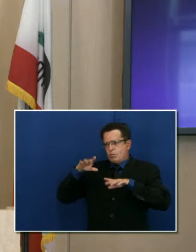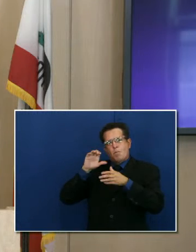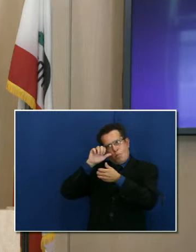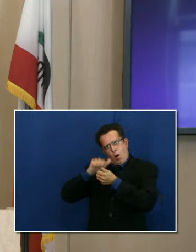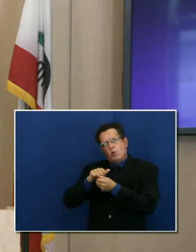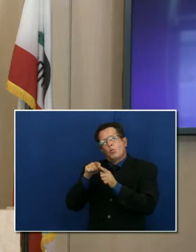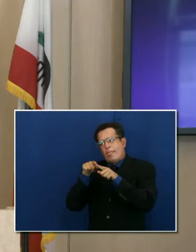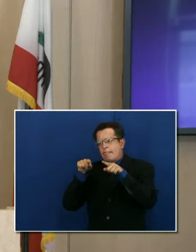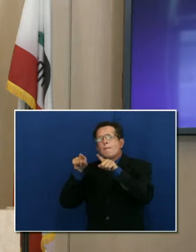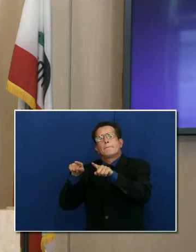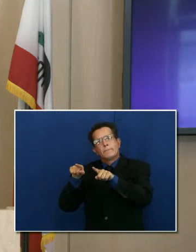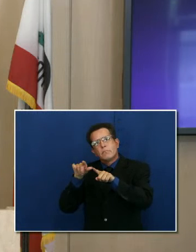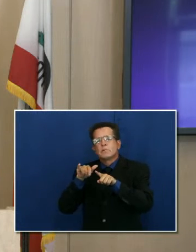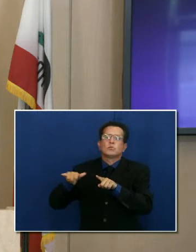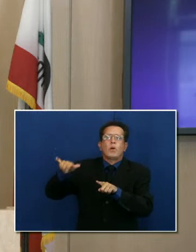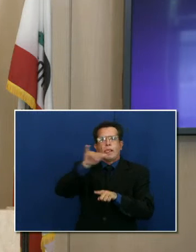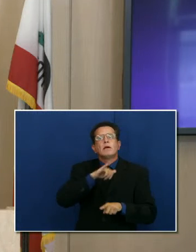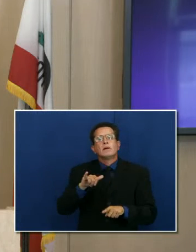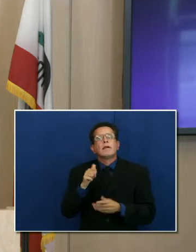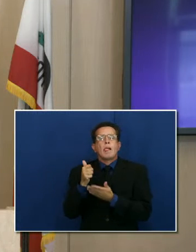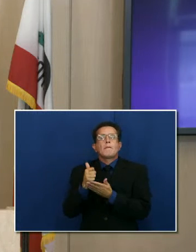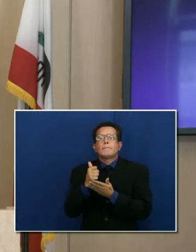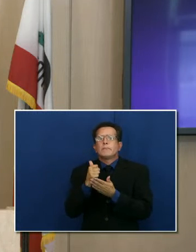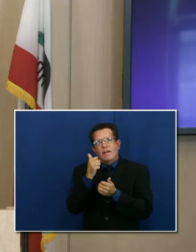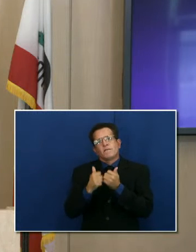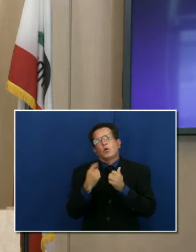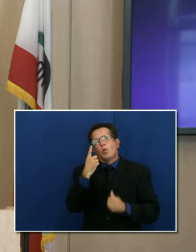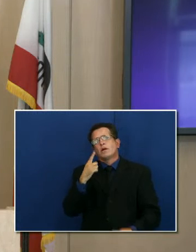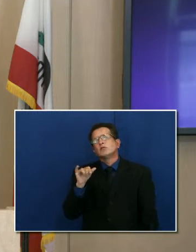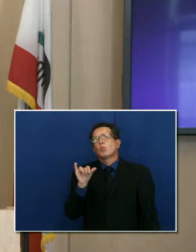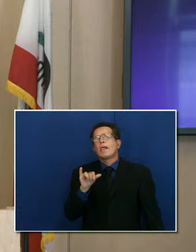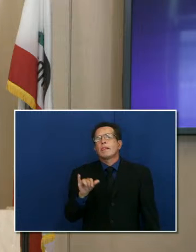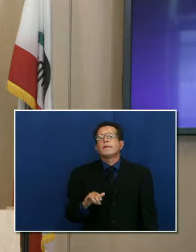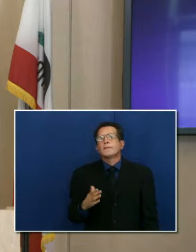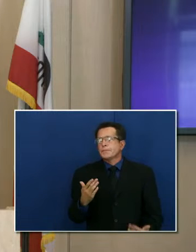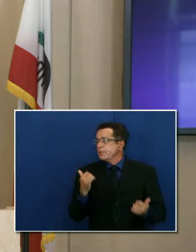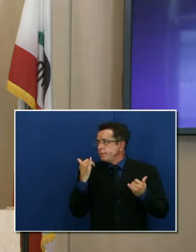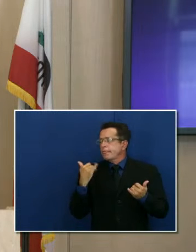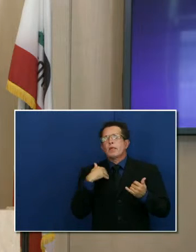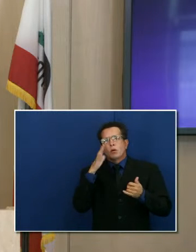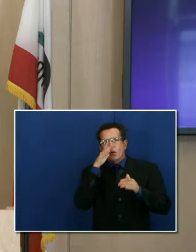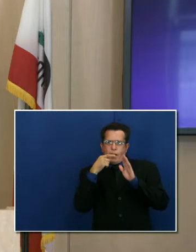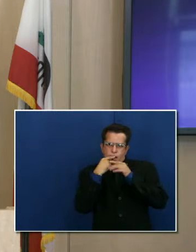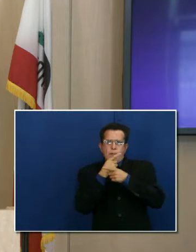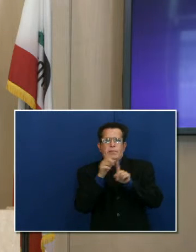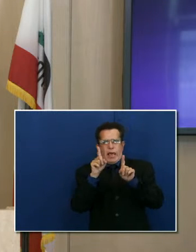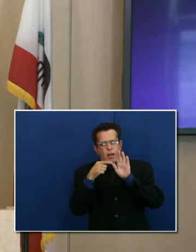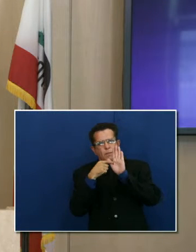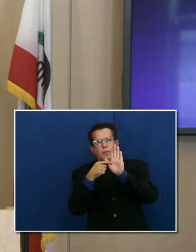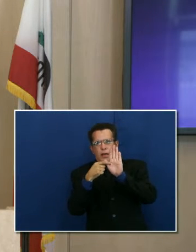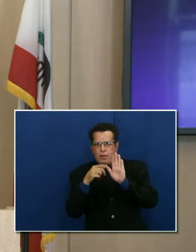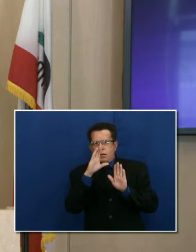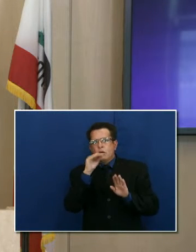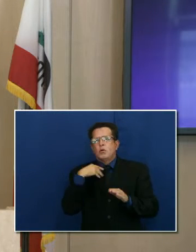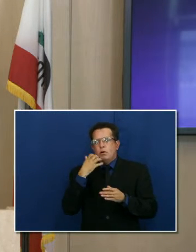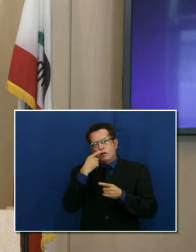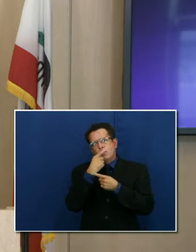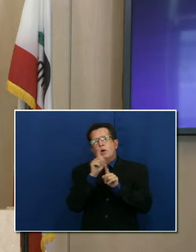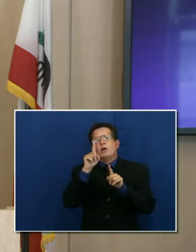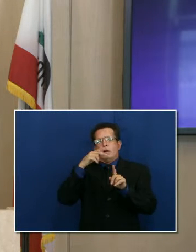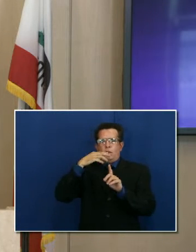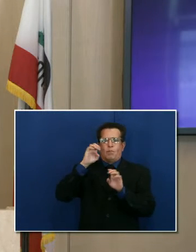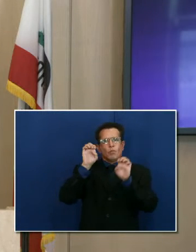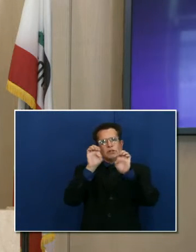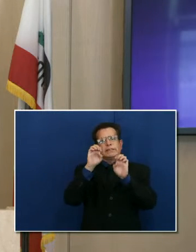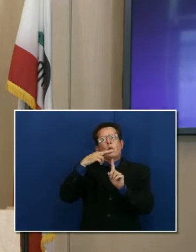with us as well. Before we get into our updates, I want to give a plug for the county's Emergency Rental Assistance